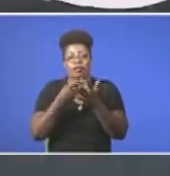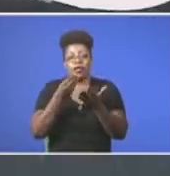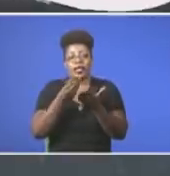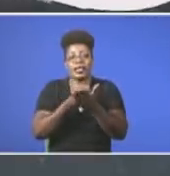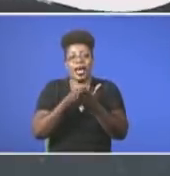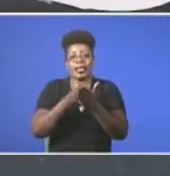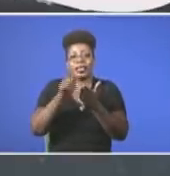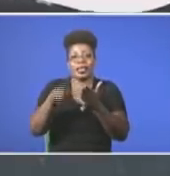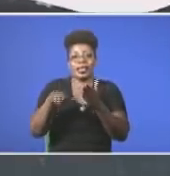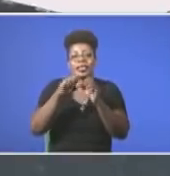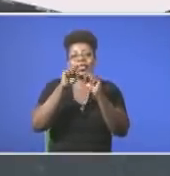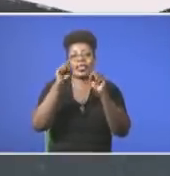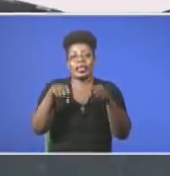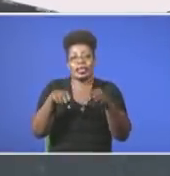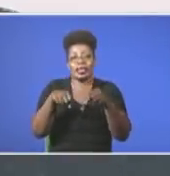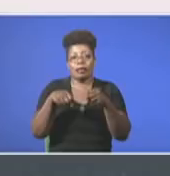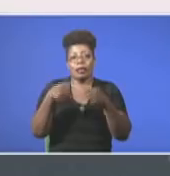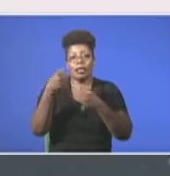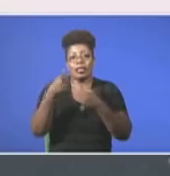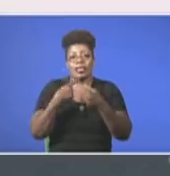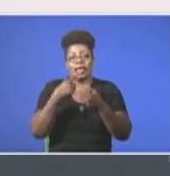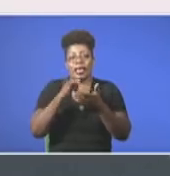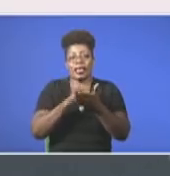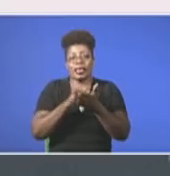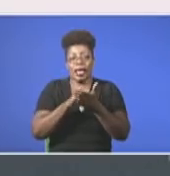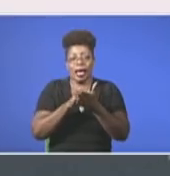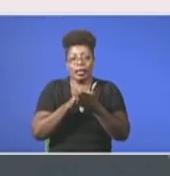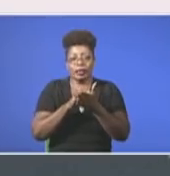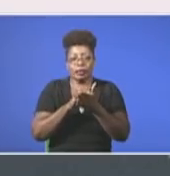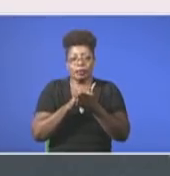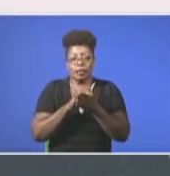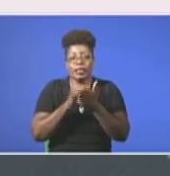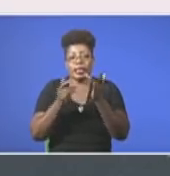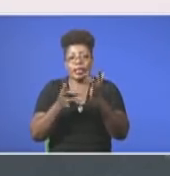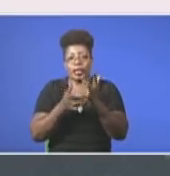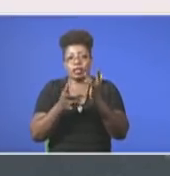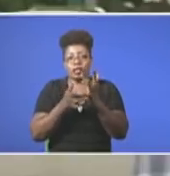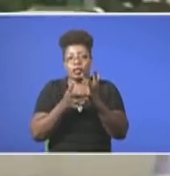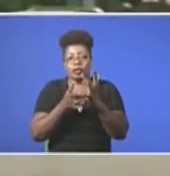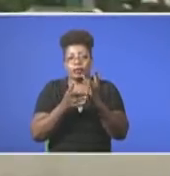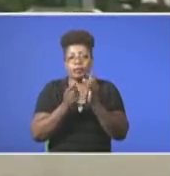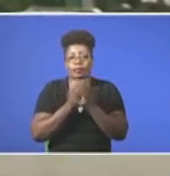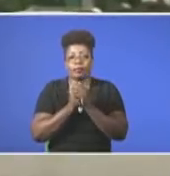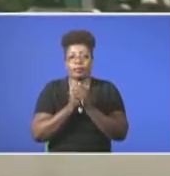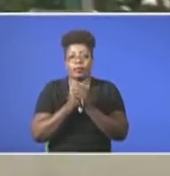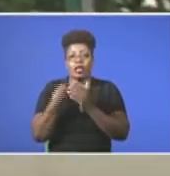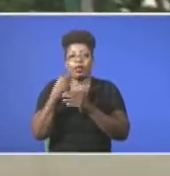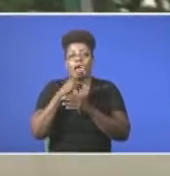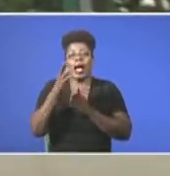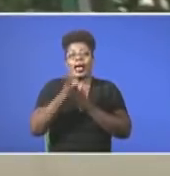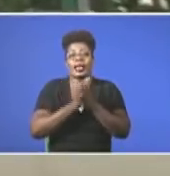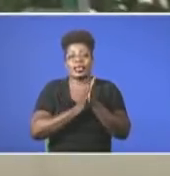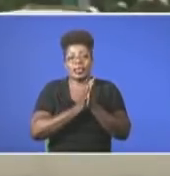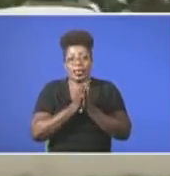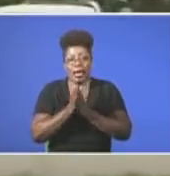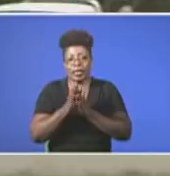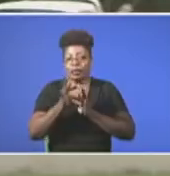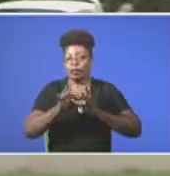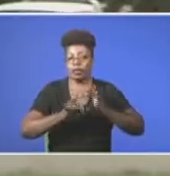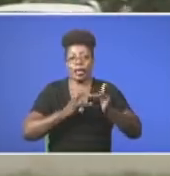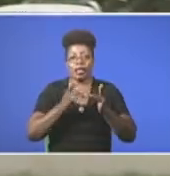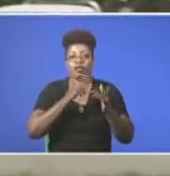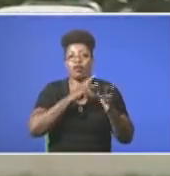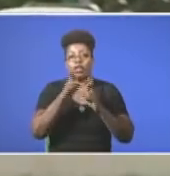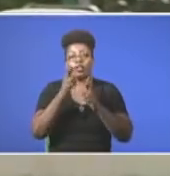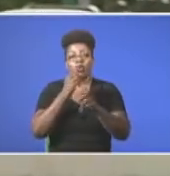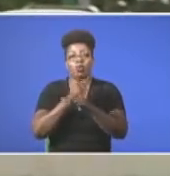system. Helping the drivers with this is AdTech Global Technologies lead consultant Keith Russell. We're excited to be able to work along